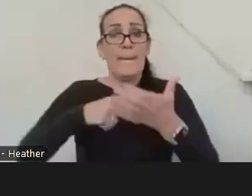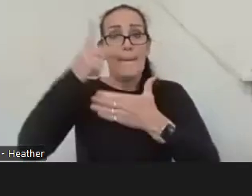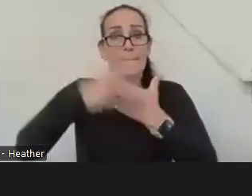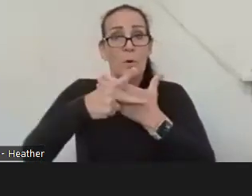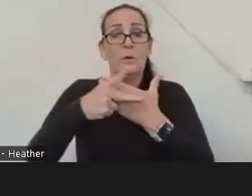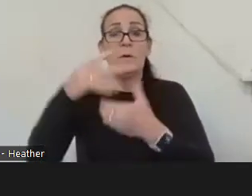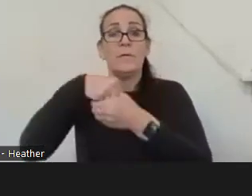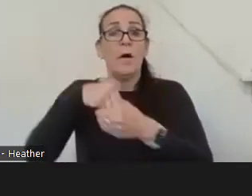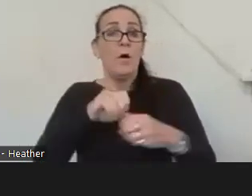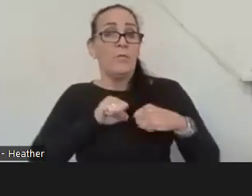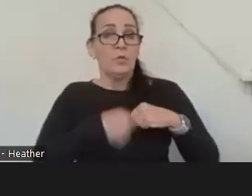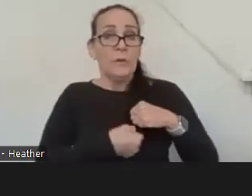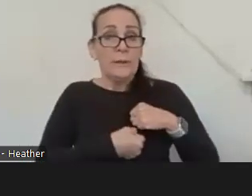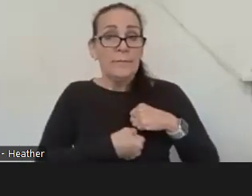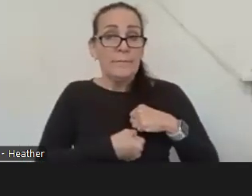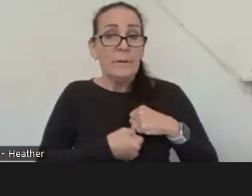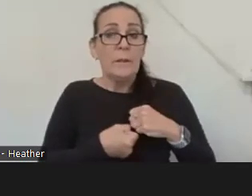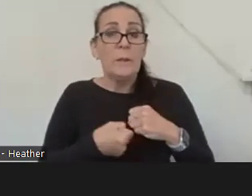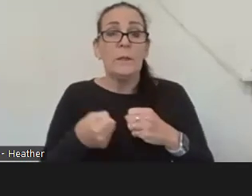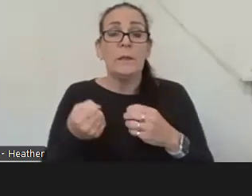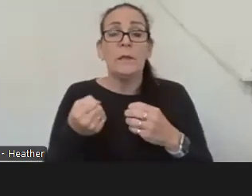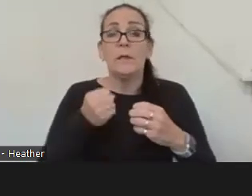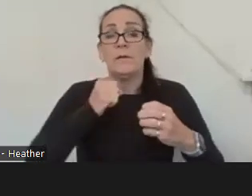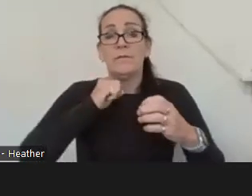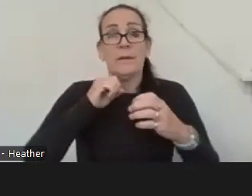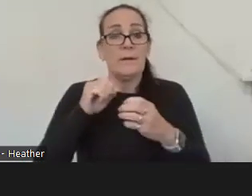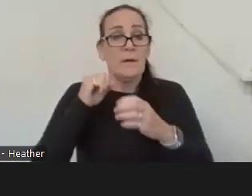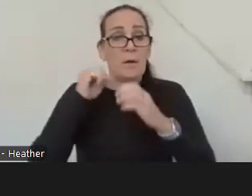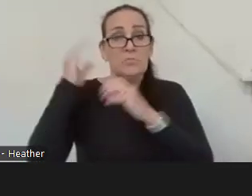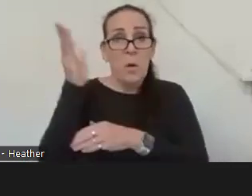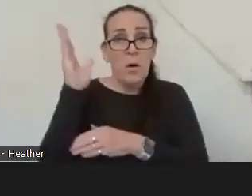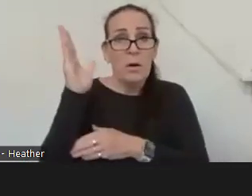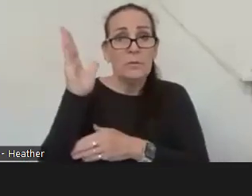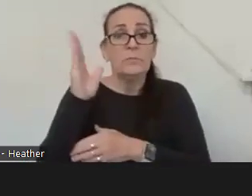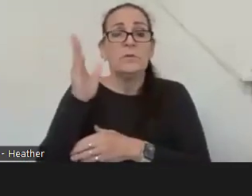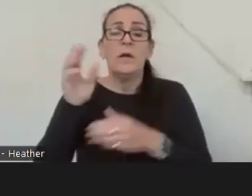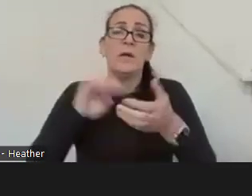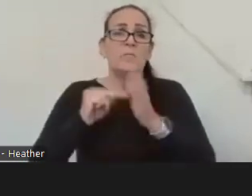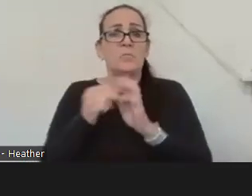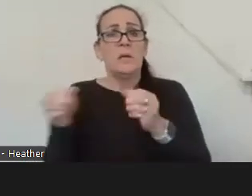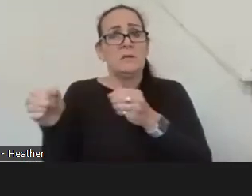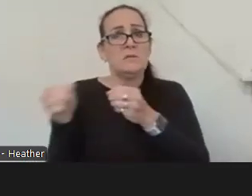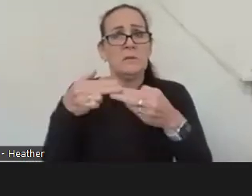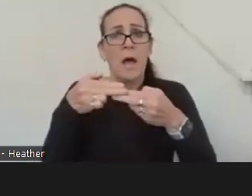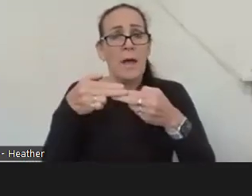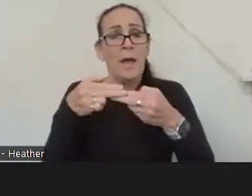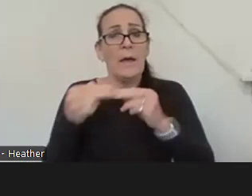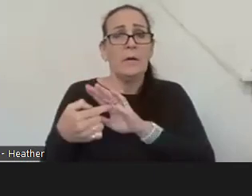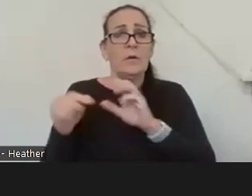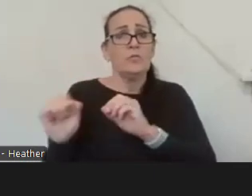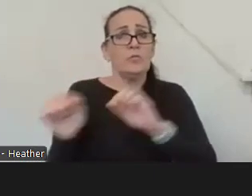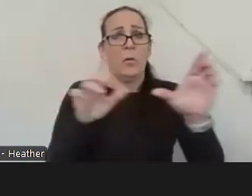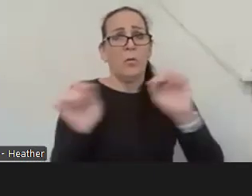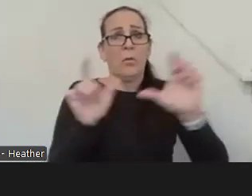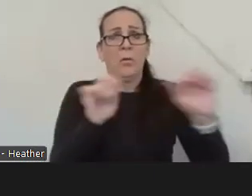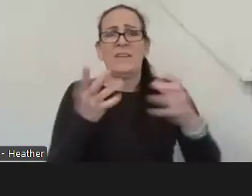communication and adaptation talks clinician led, so that it's not just slideshows, it's a person talking. So a little bit more connection